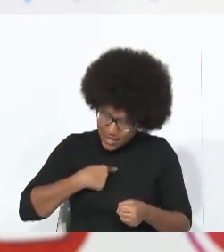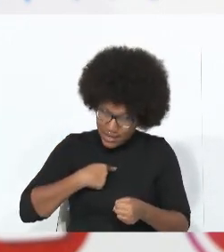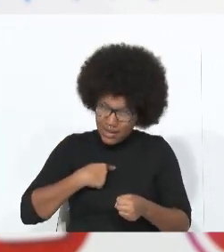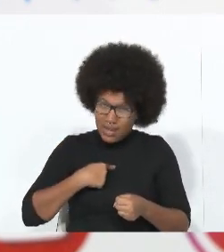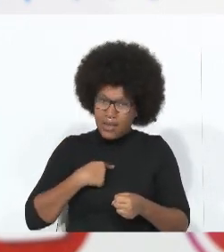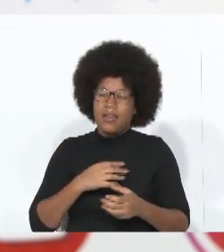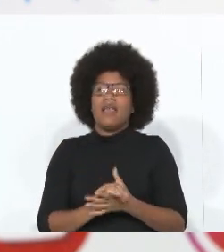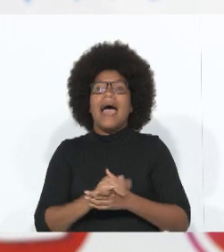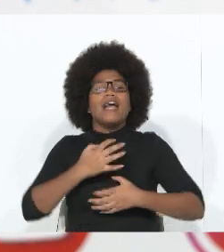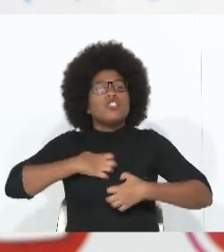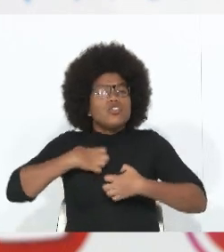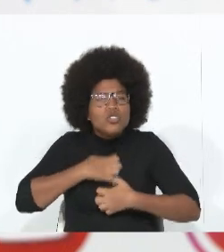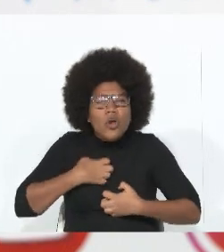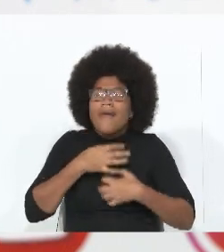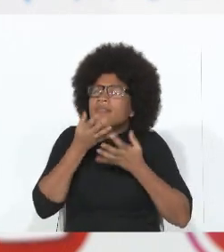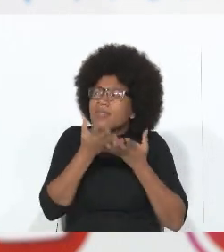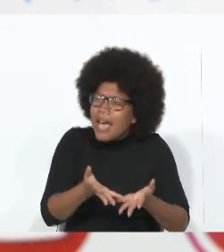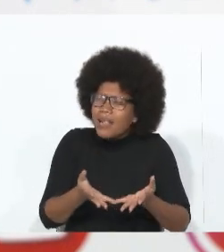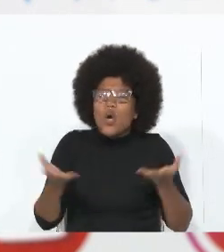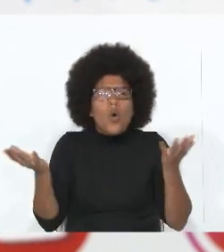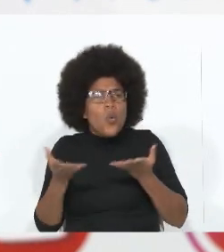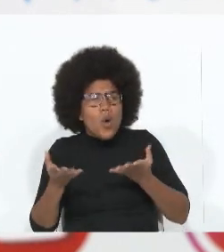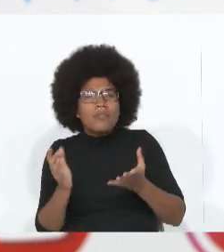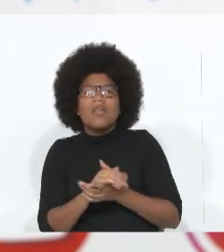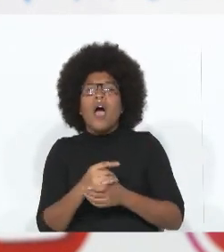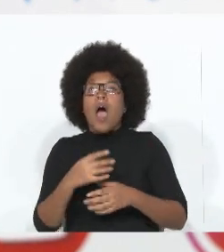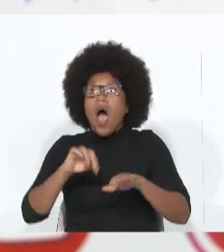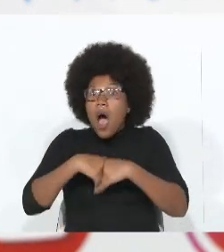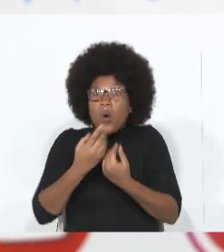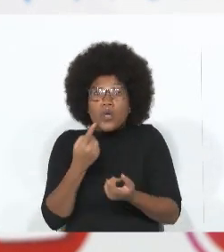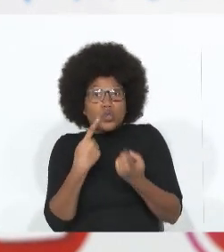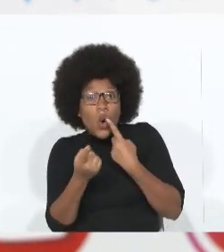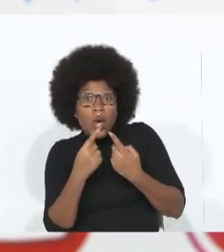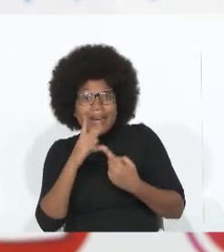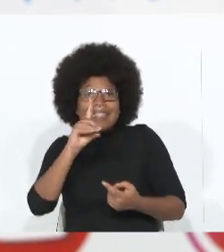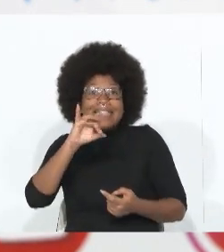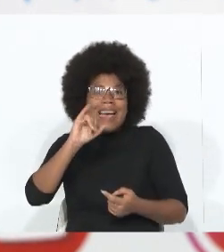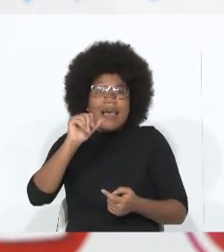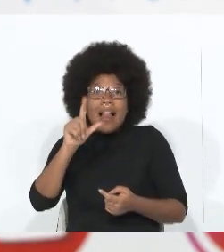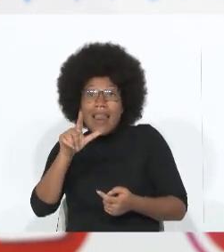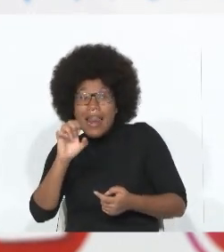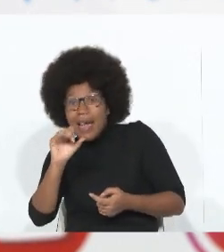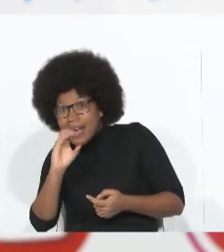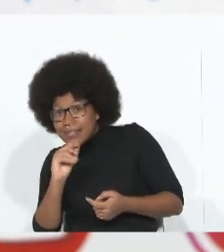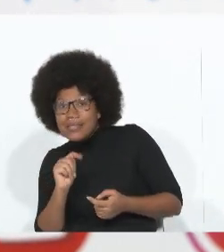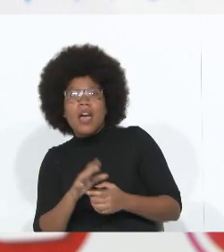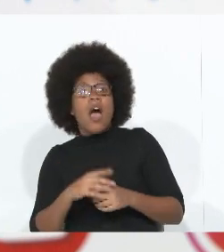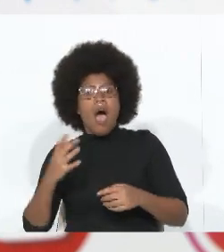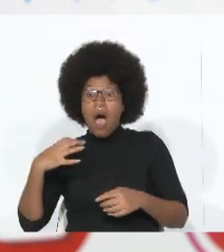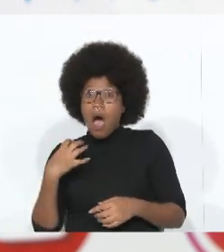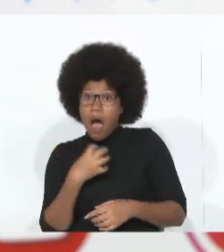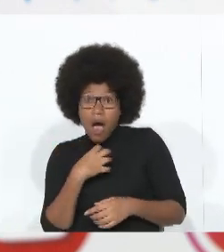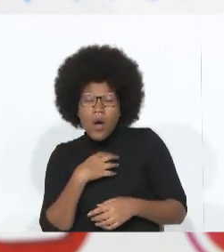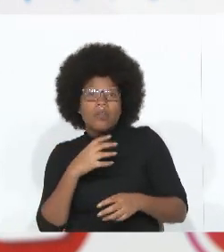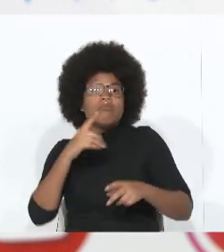embracing that, embracing our dialect, embracing our